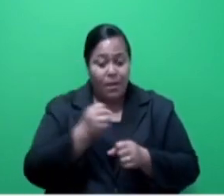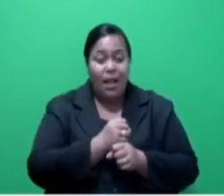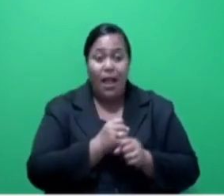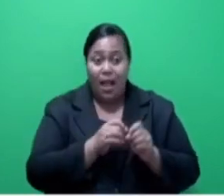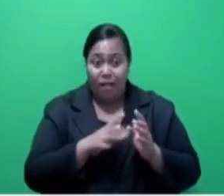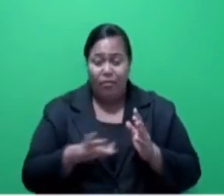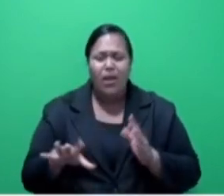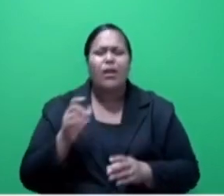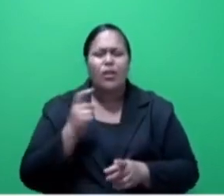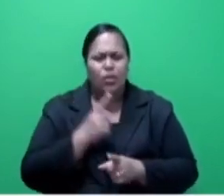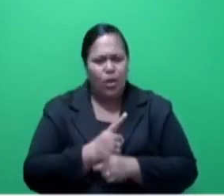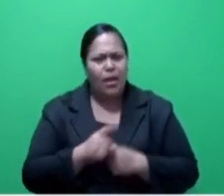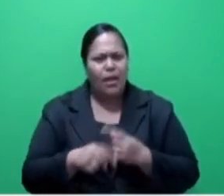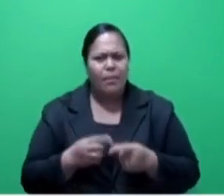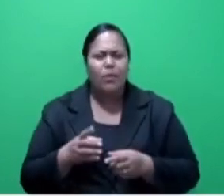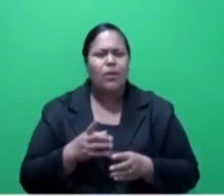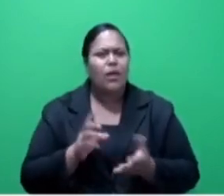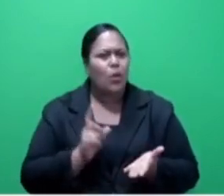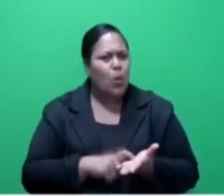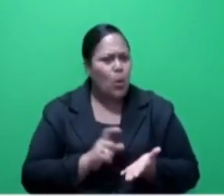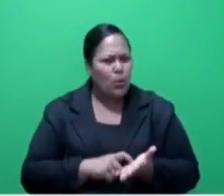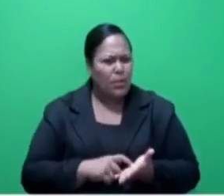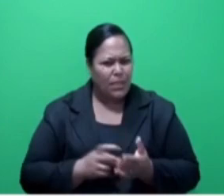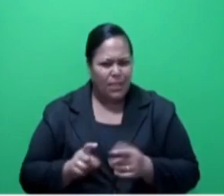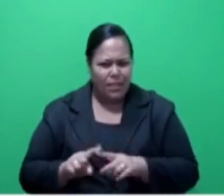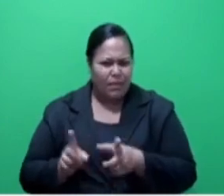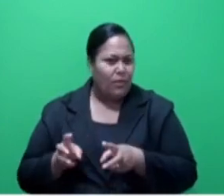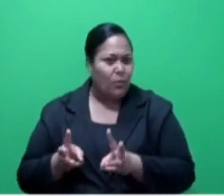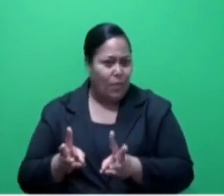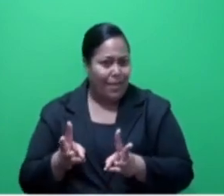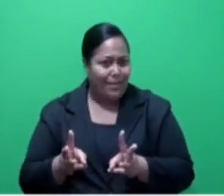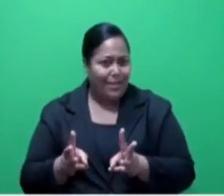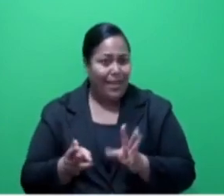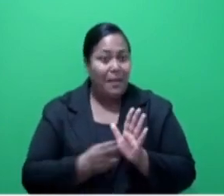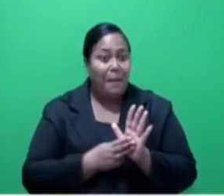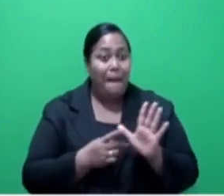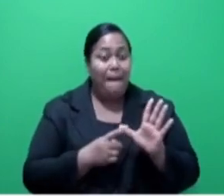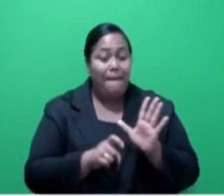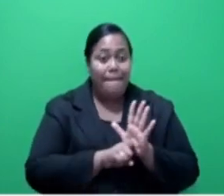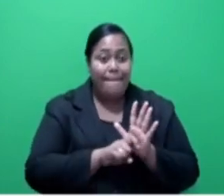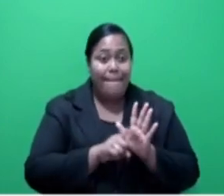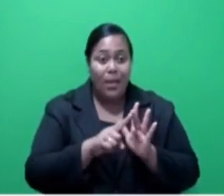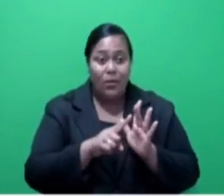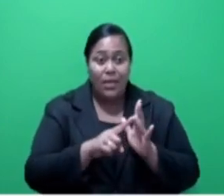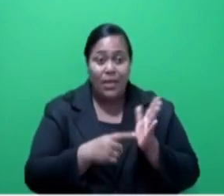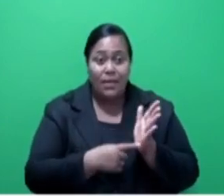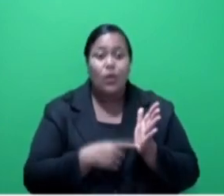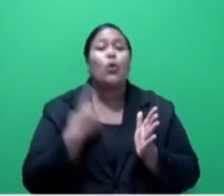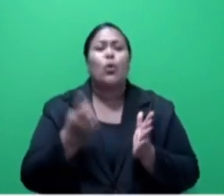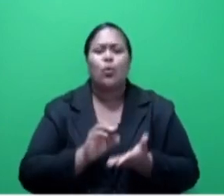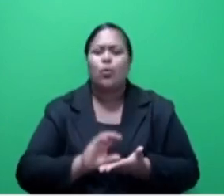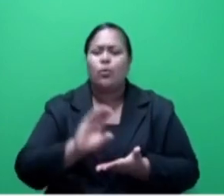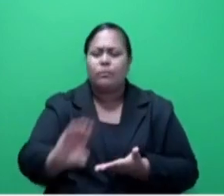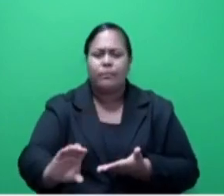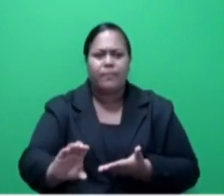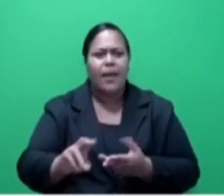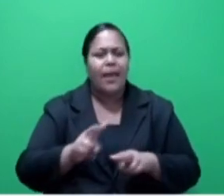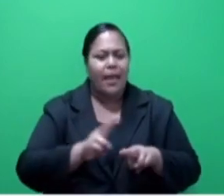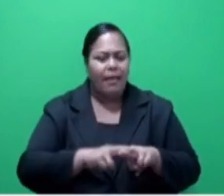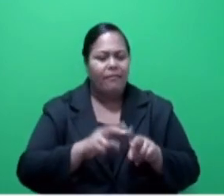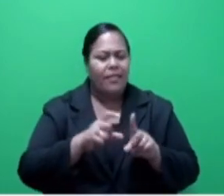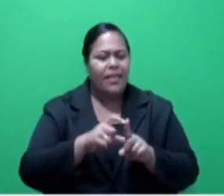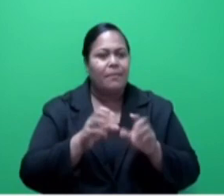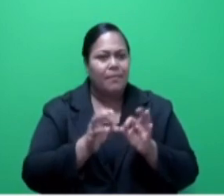a syndicated loan. The main financiers of the Marriott were FNPF and FDB. So here was a much